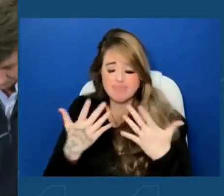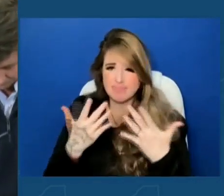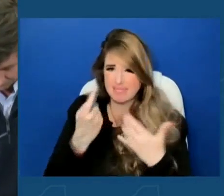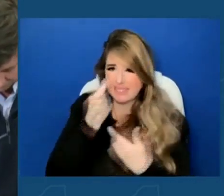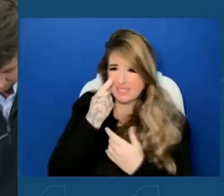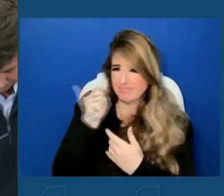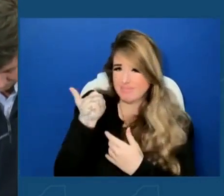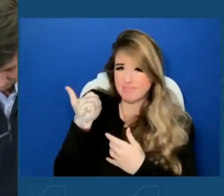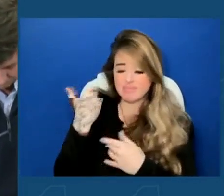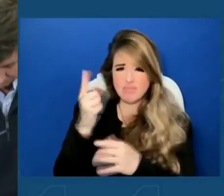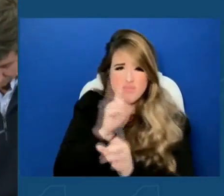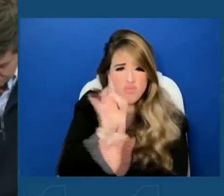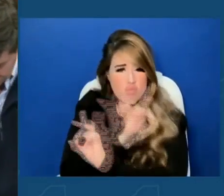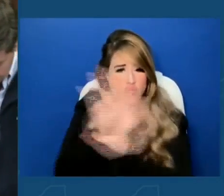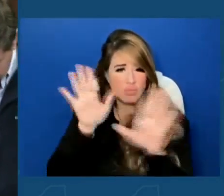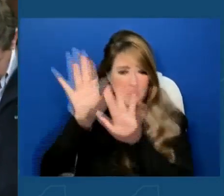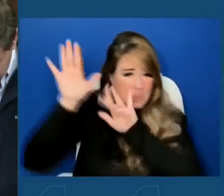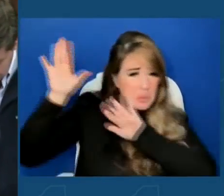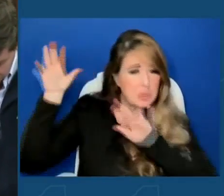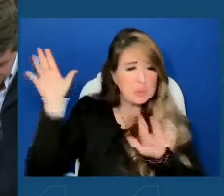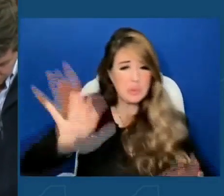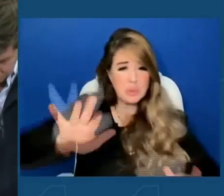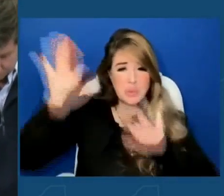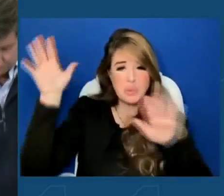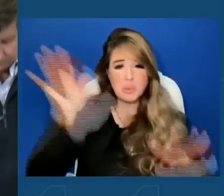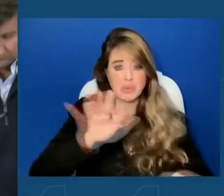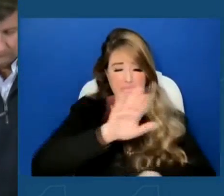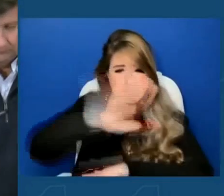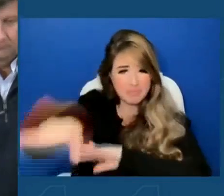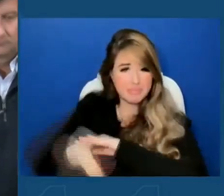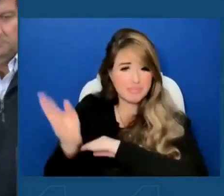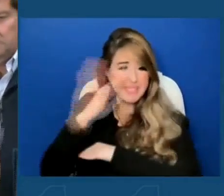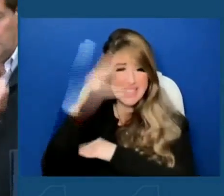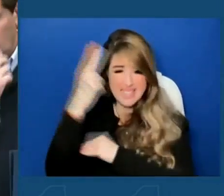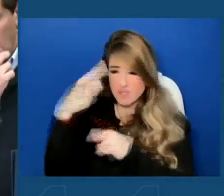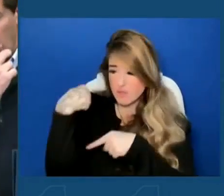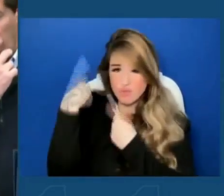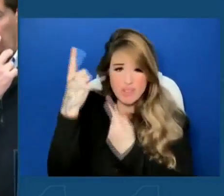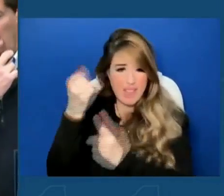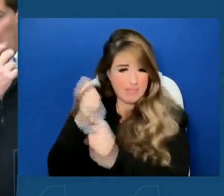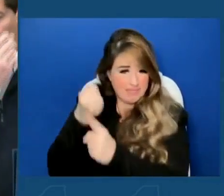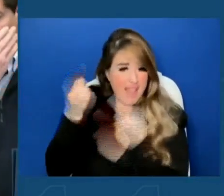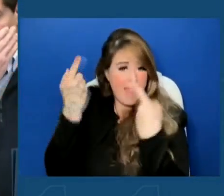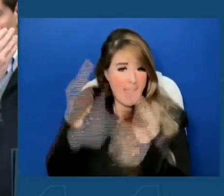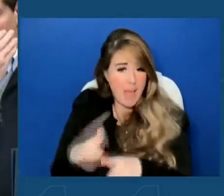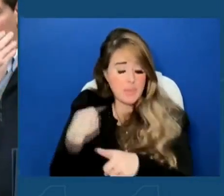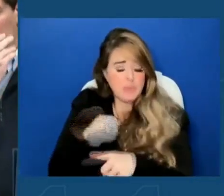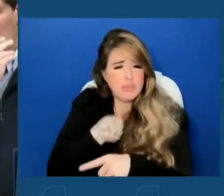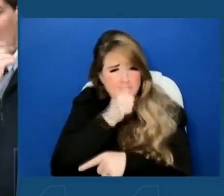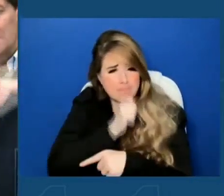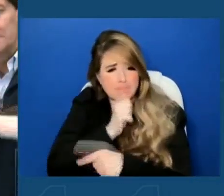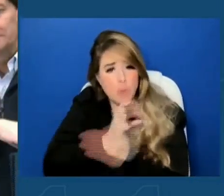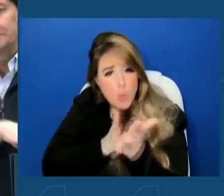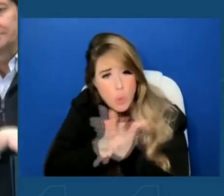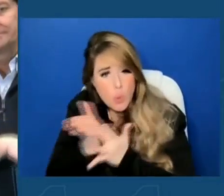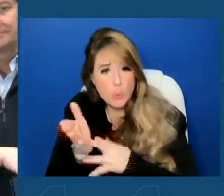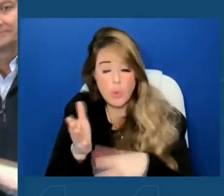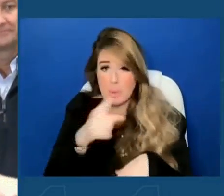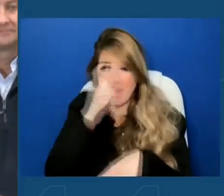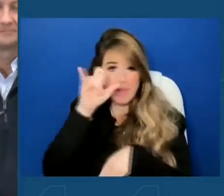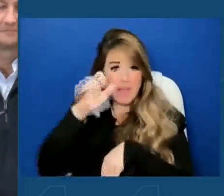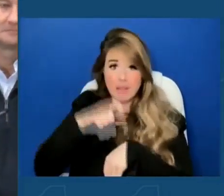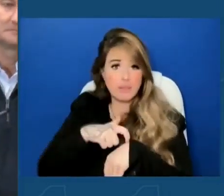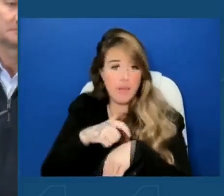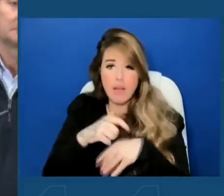most snow ever deposited in a 24-hour period in the history of New York State. And we had to get through this region being paralyzed. But the